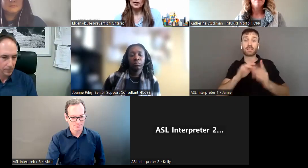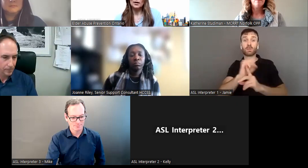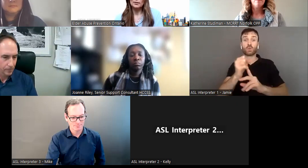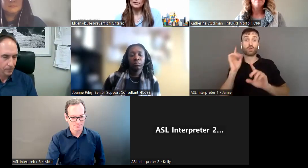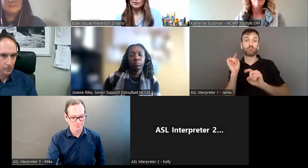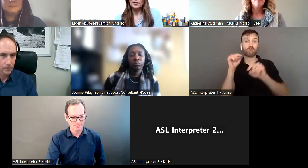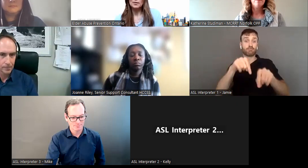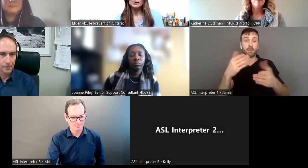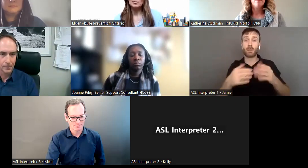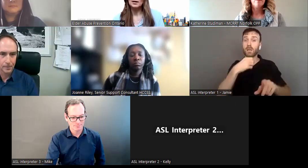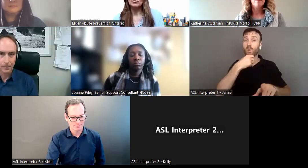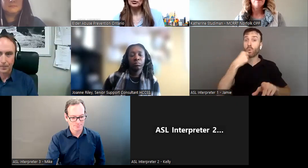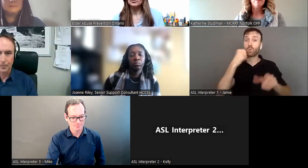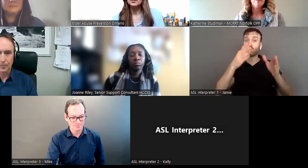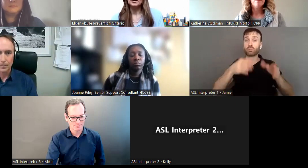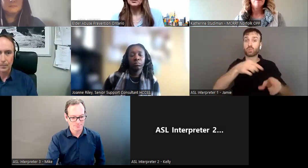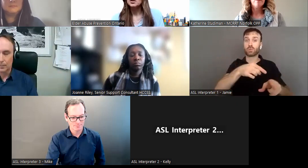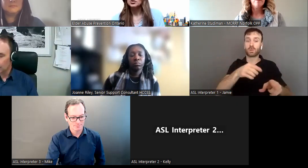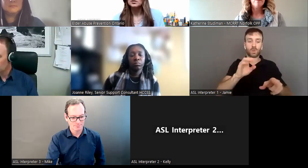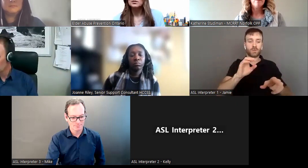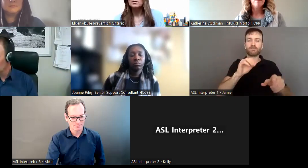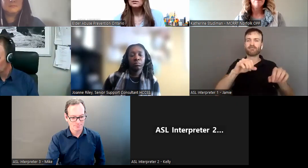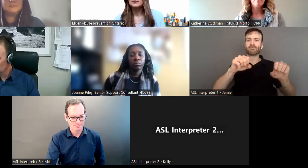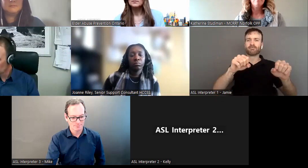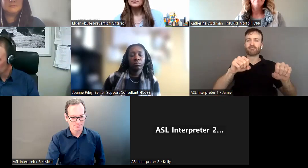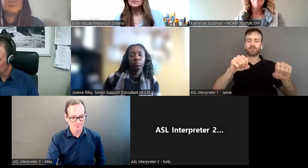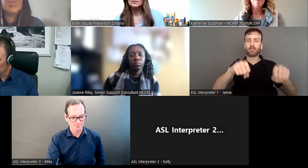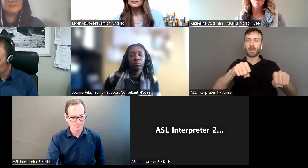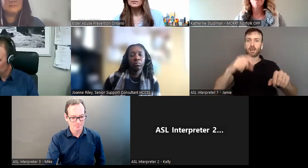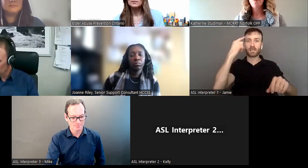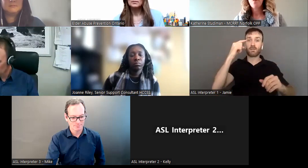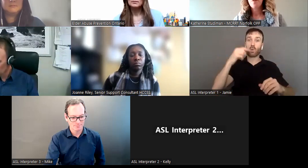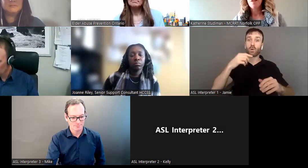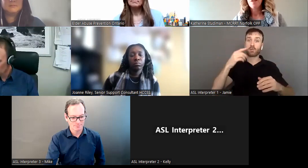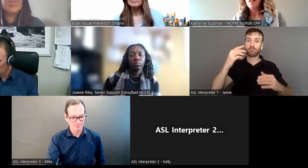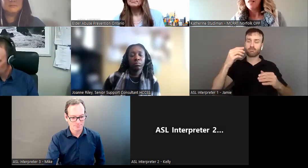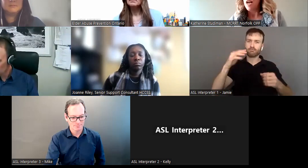have the ability to make informed decisions. Mm-hmm.